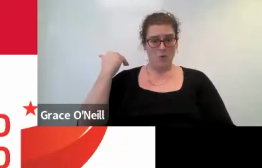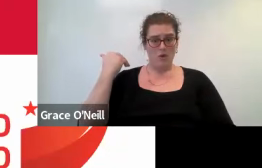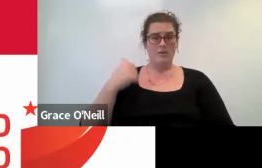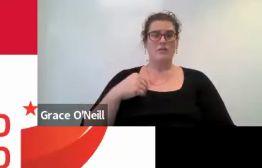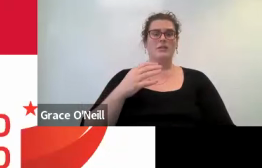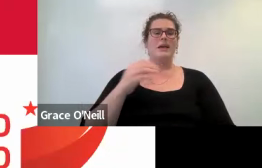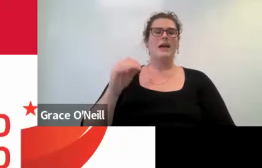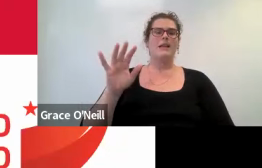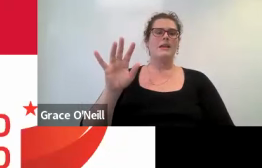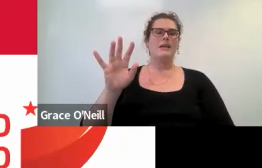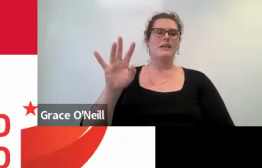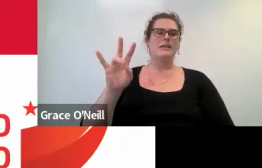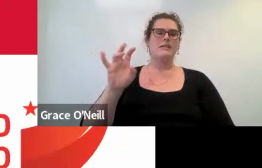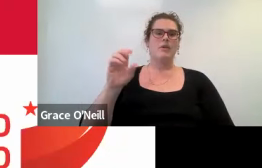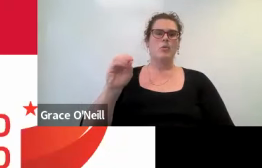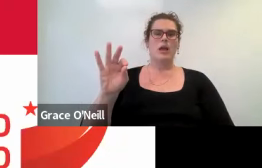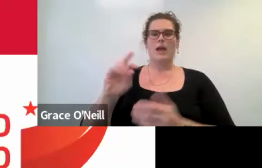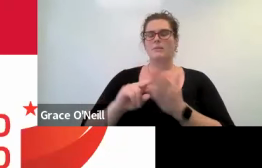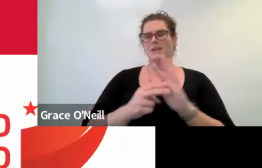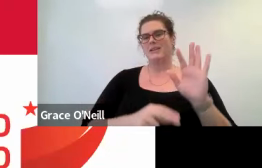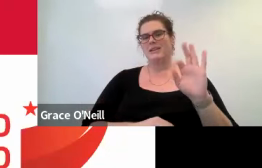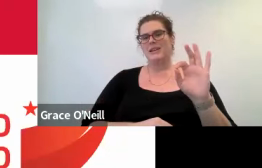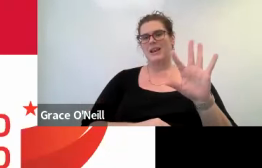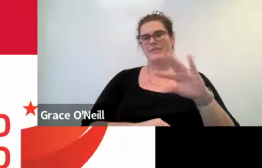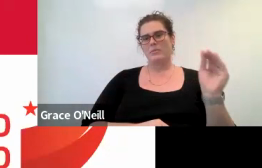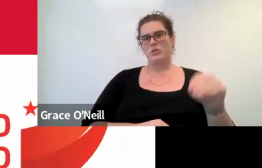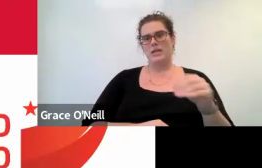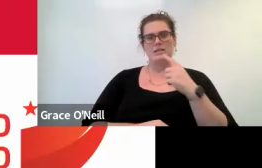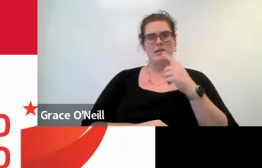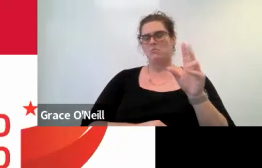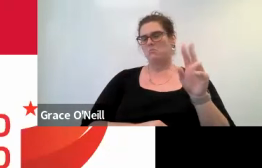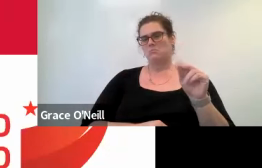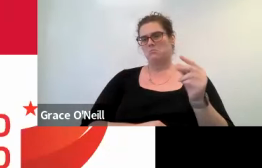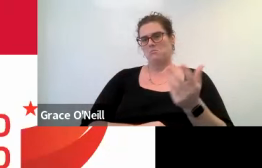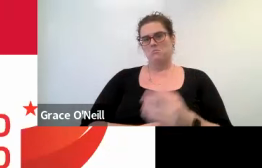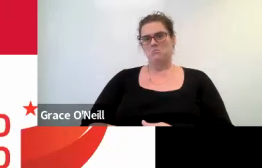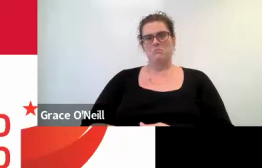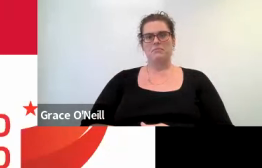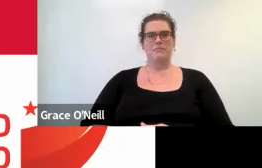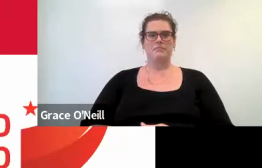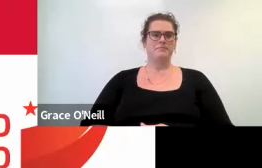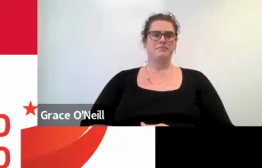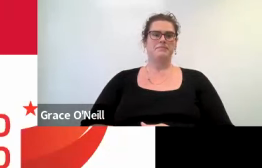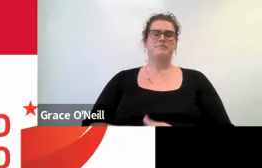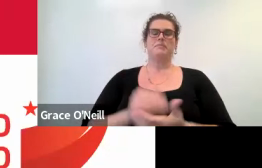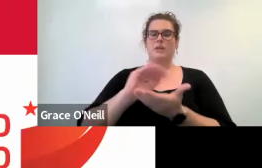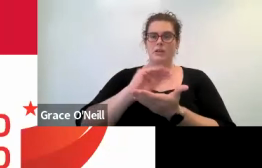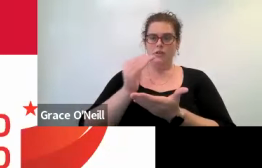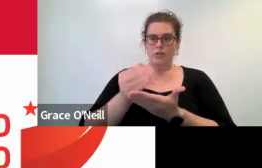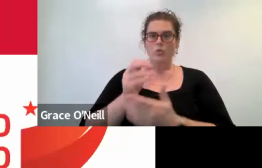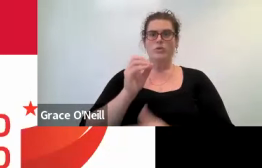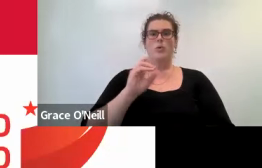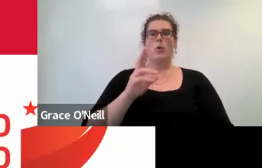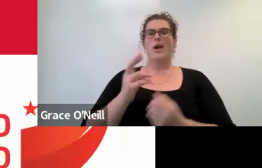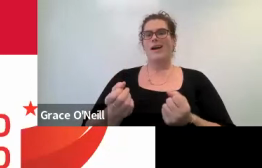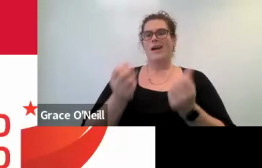not have any or more an increase in dosage or amounts of medication as a result